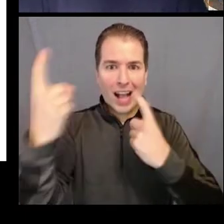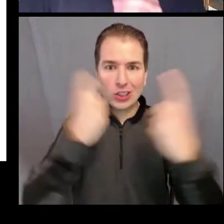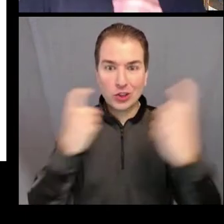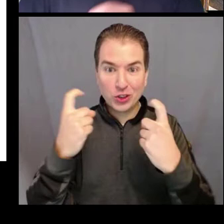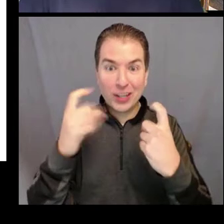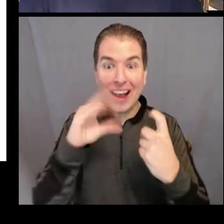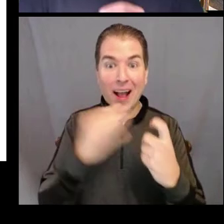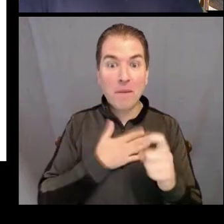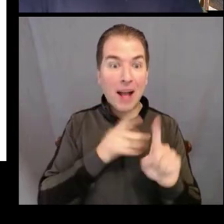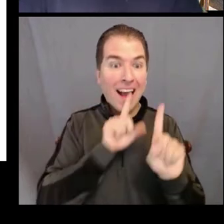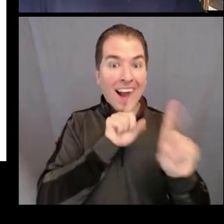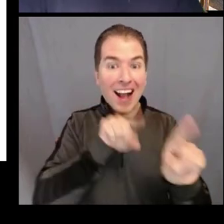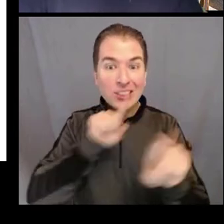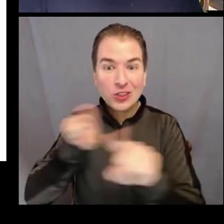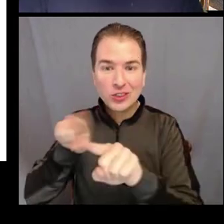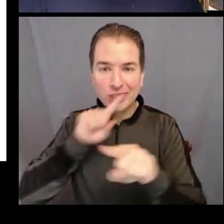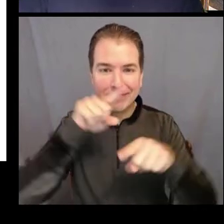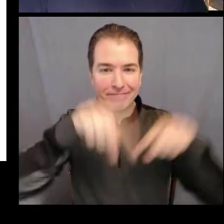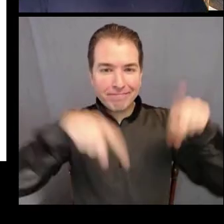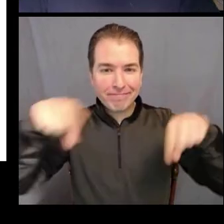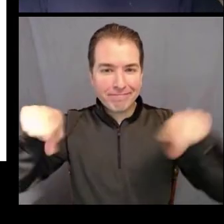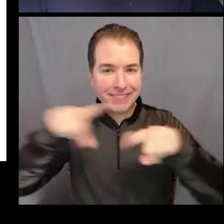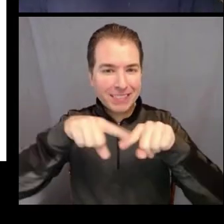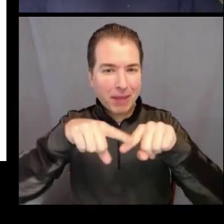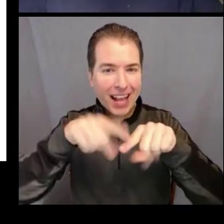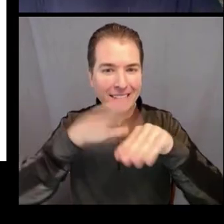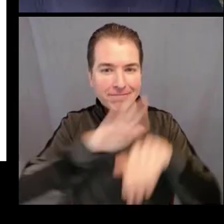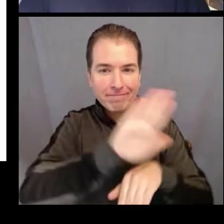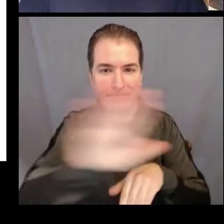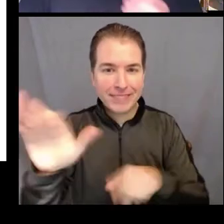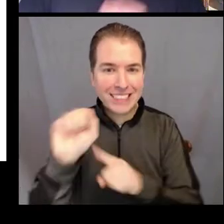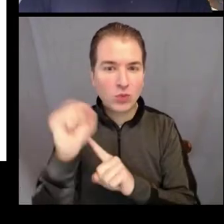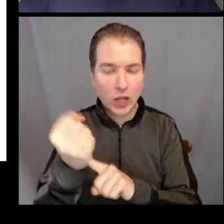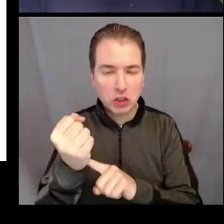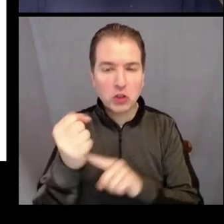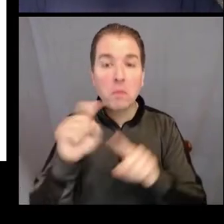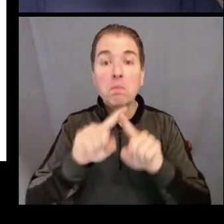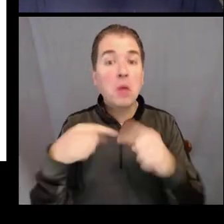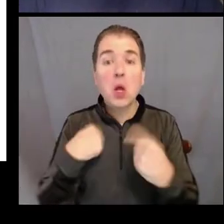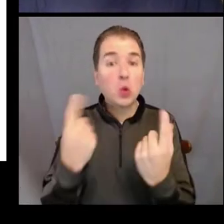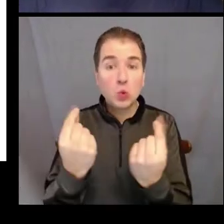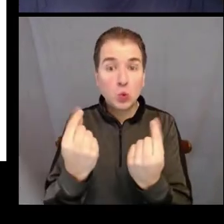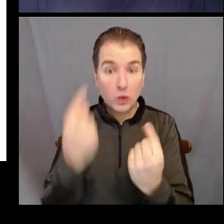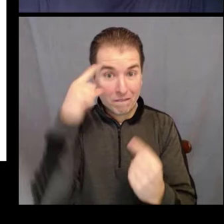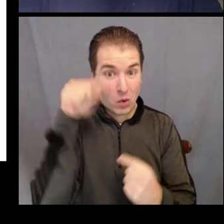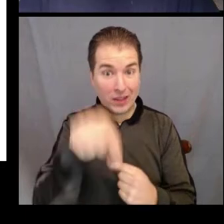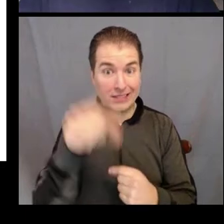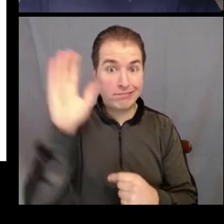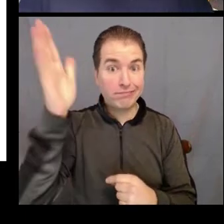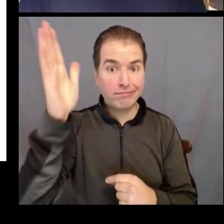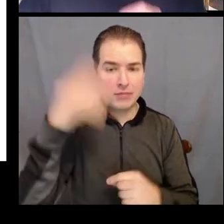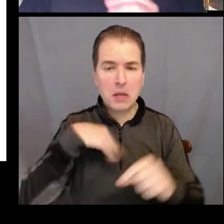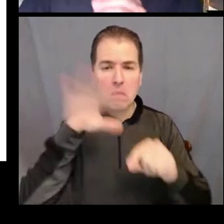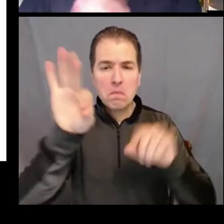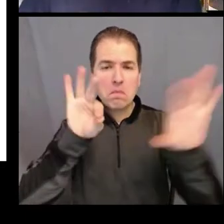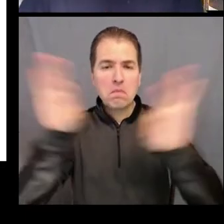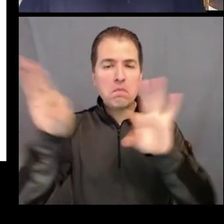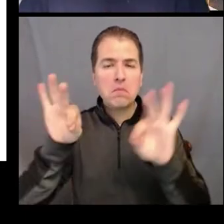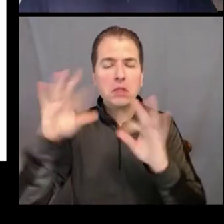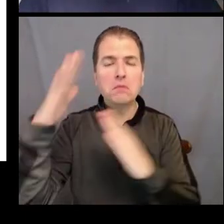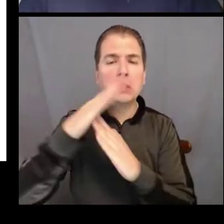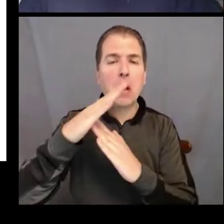honest, the answers are different for every single person. However, I have taken 10 of the common elements and put them into